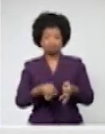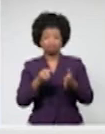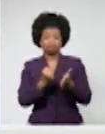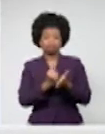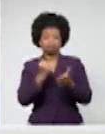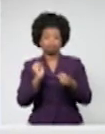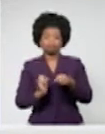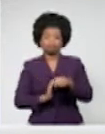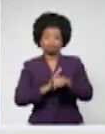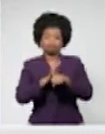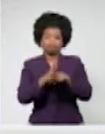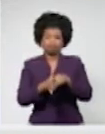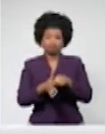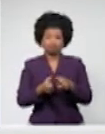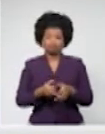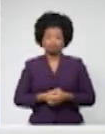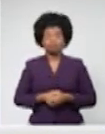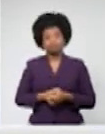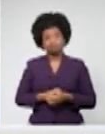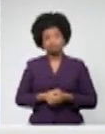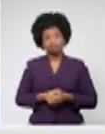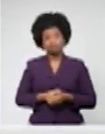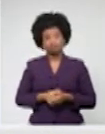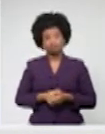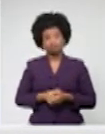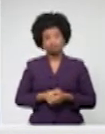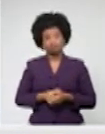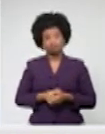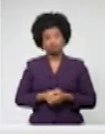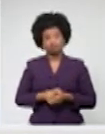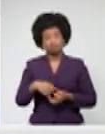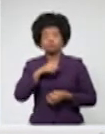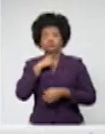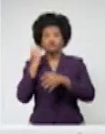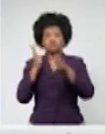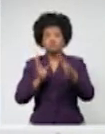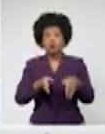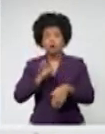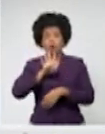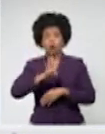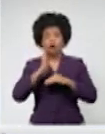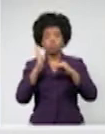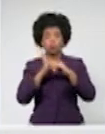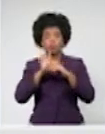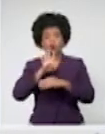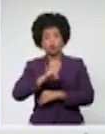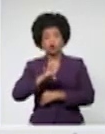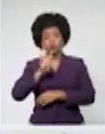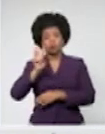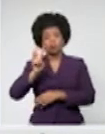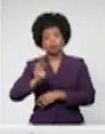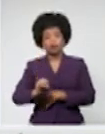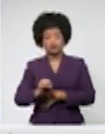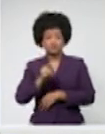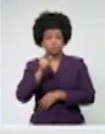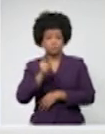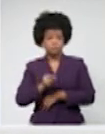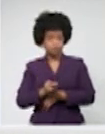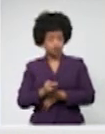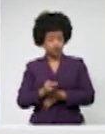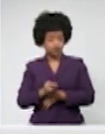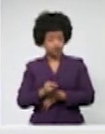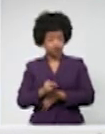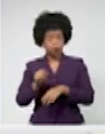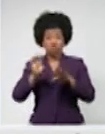region, for a mortality rate of 3.72%. I just wanted to highlight that in the United States,